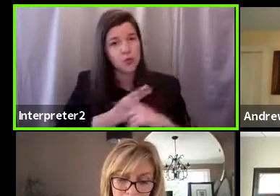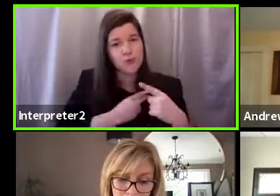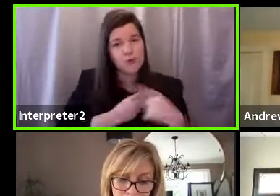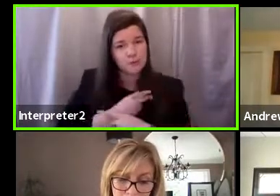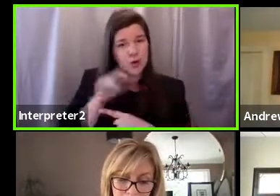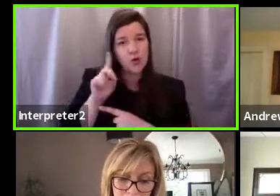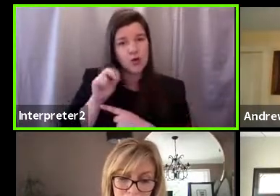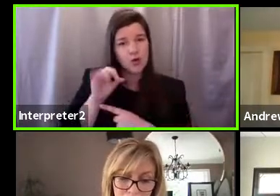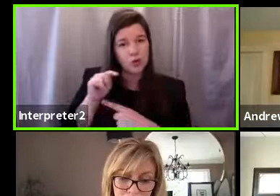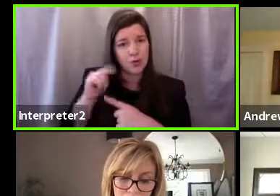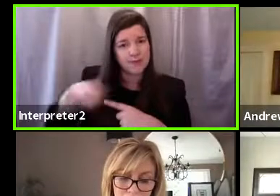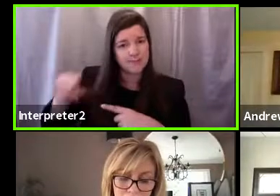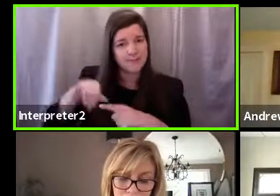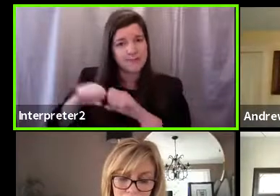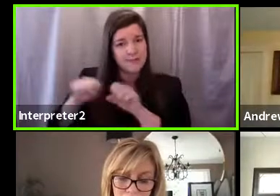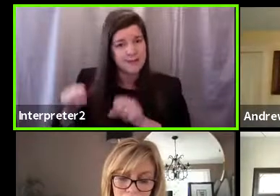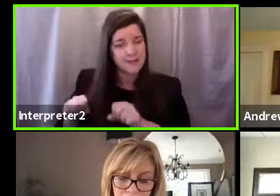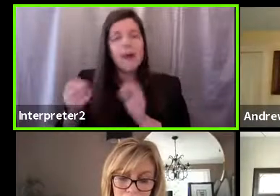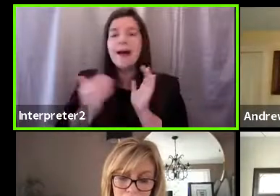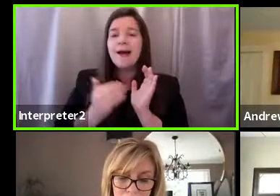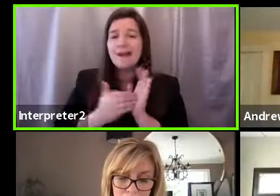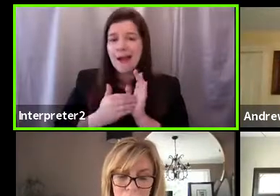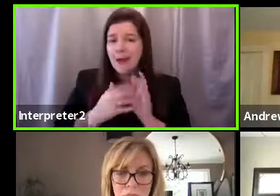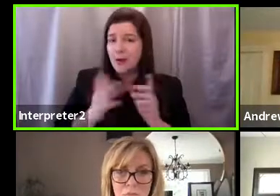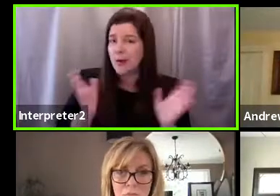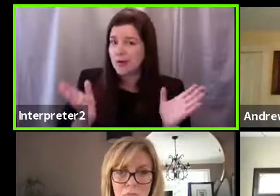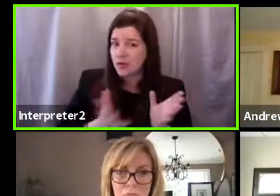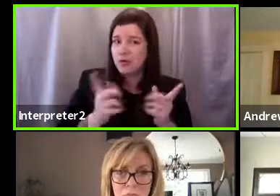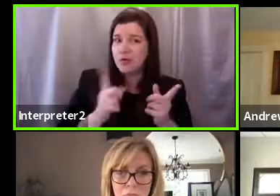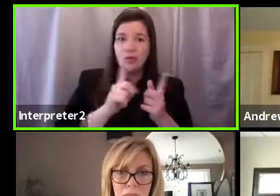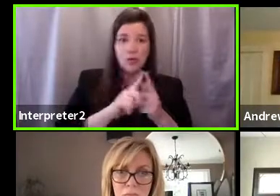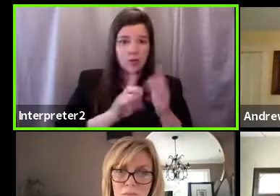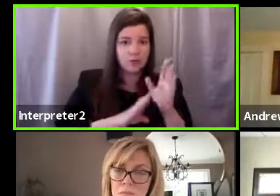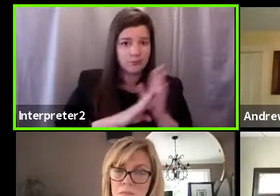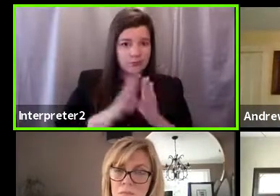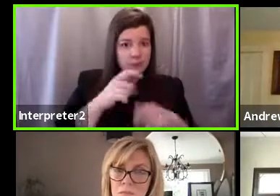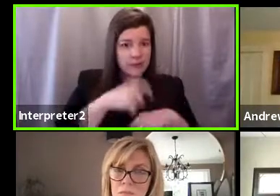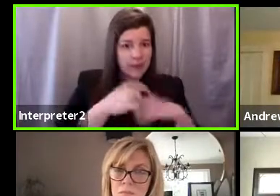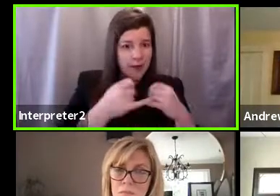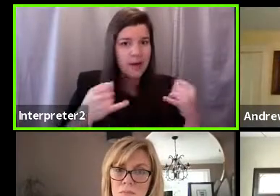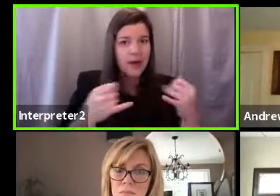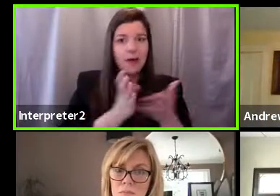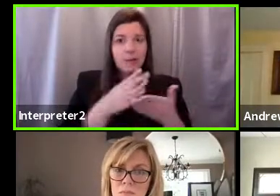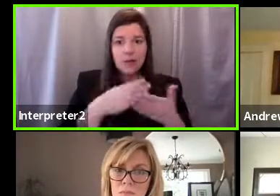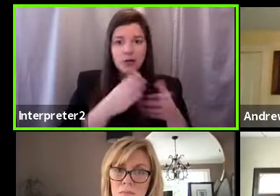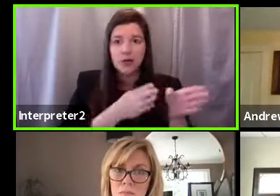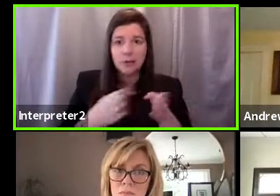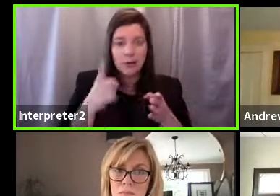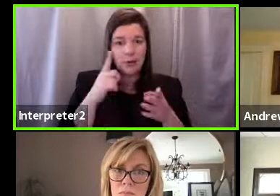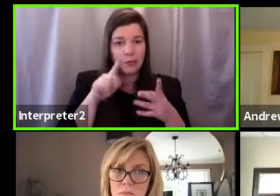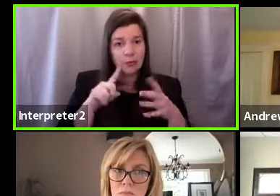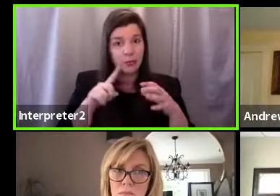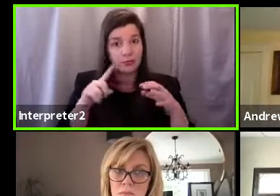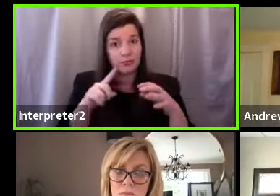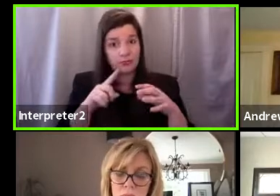timeline and a budget plan for getting this underway. At this point,